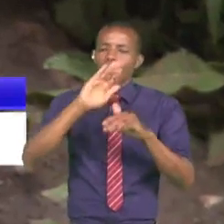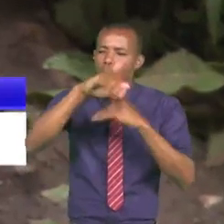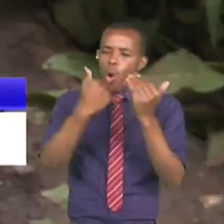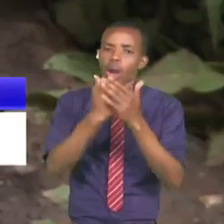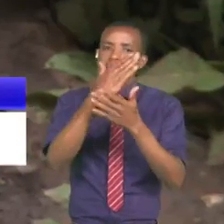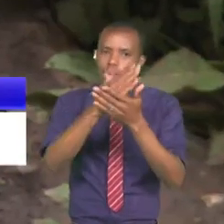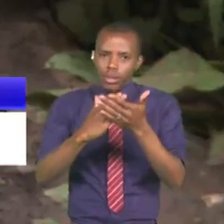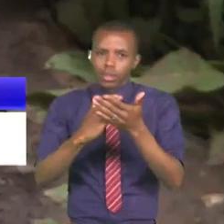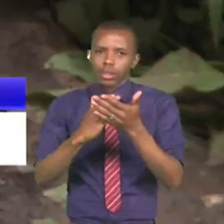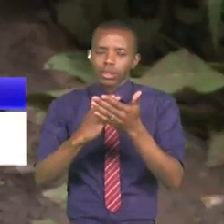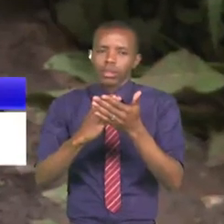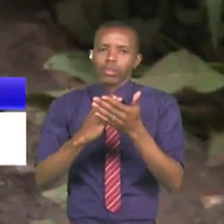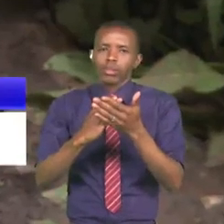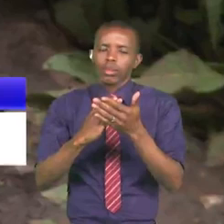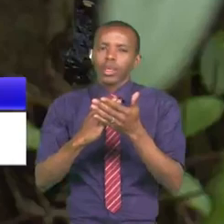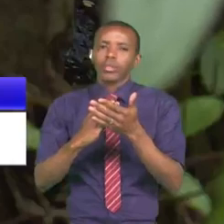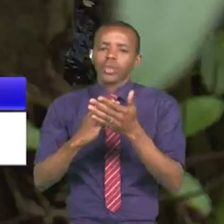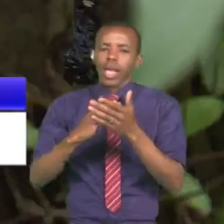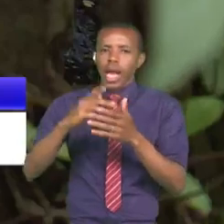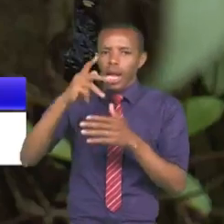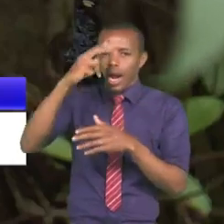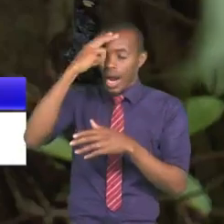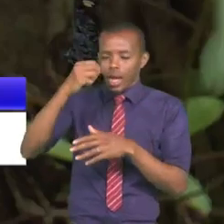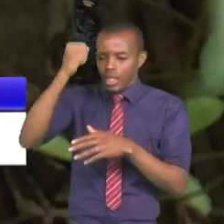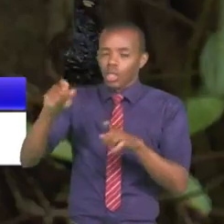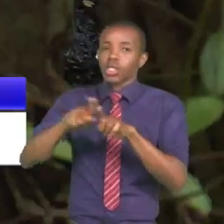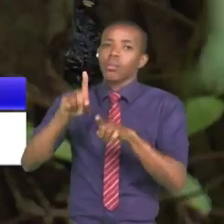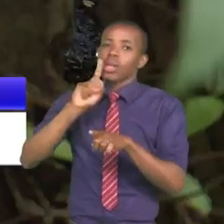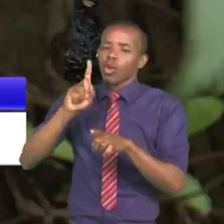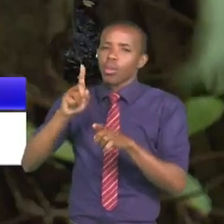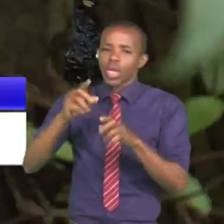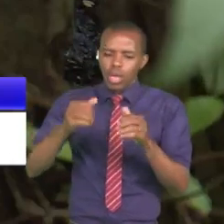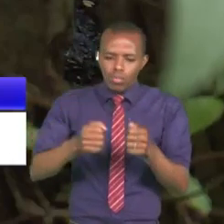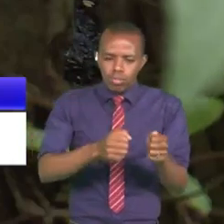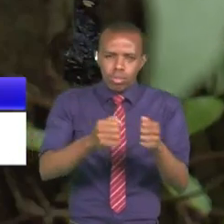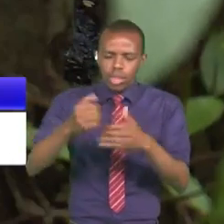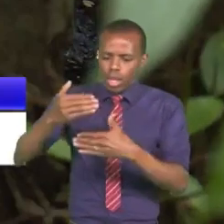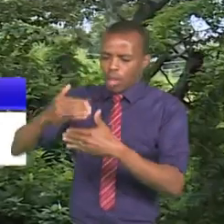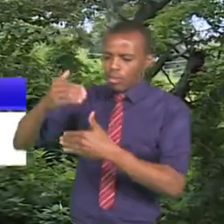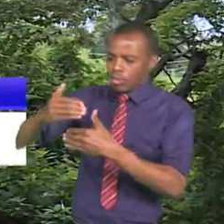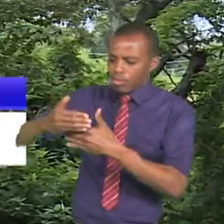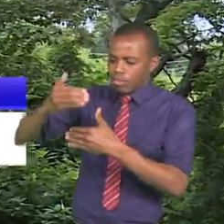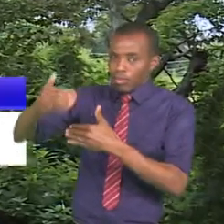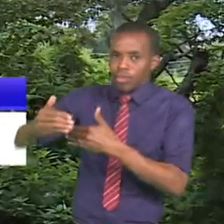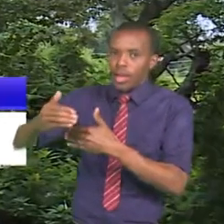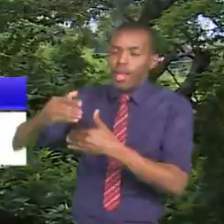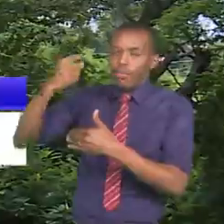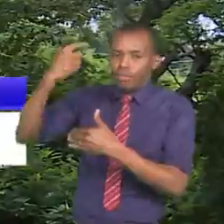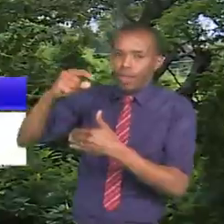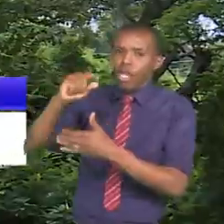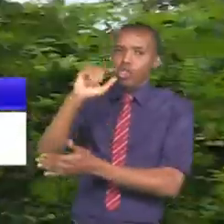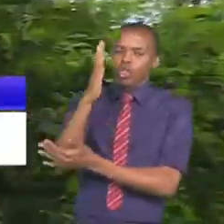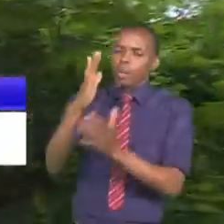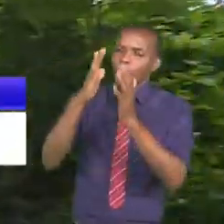parts of Kajiado and Nairobi. The stream is guarded by a huge vegetation made up of giant